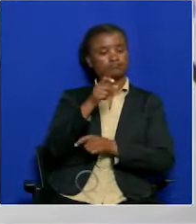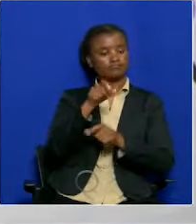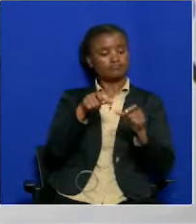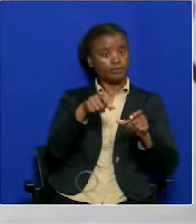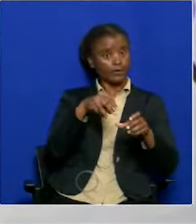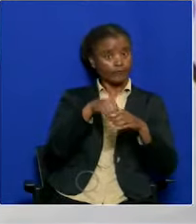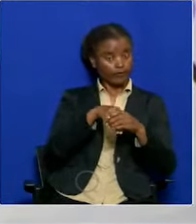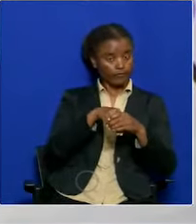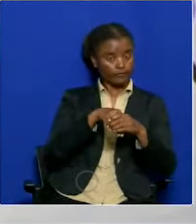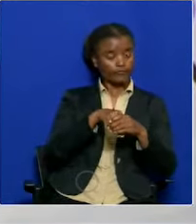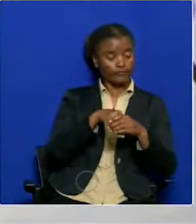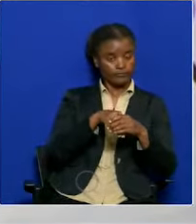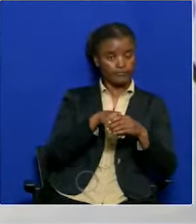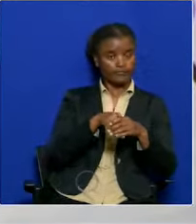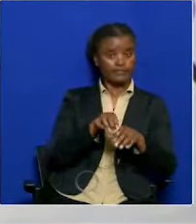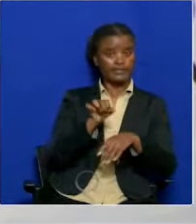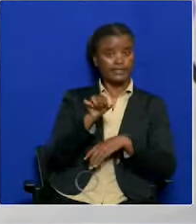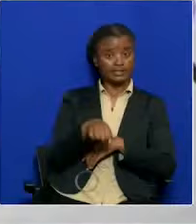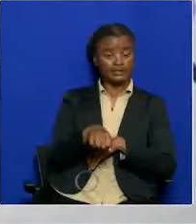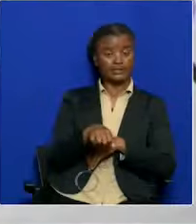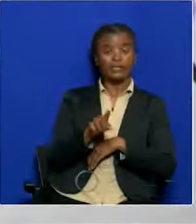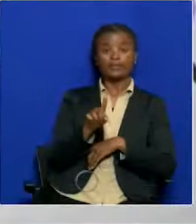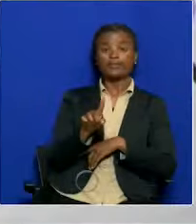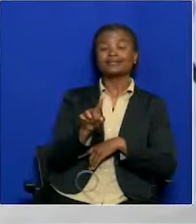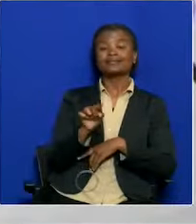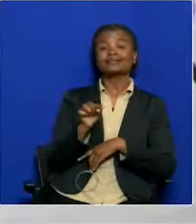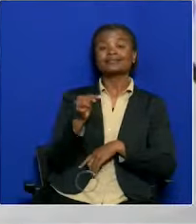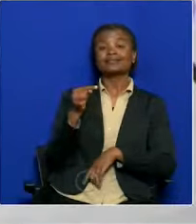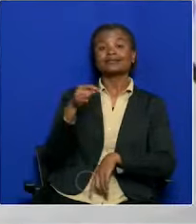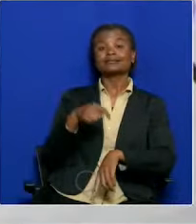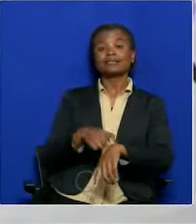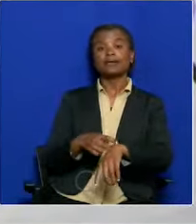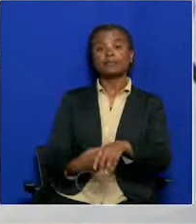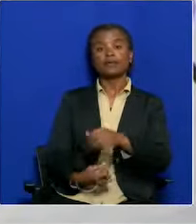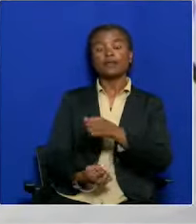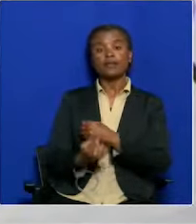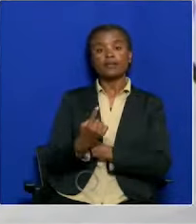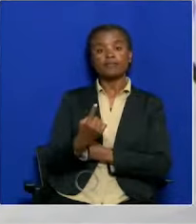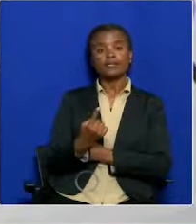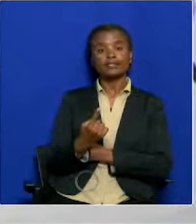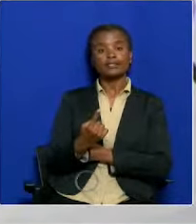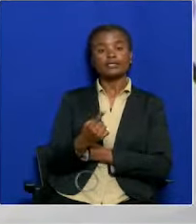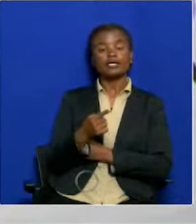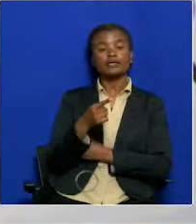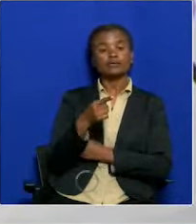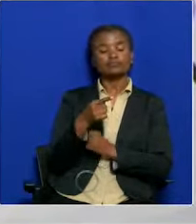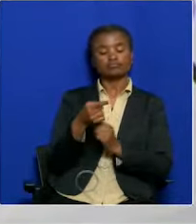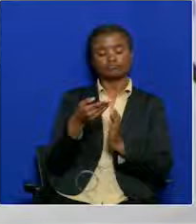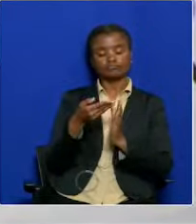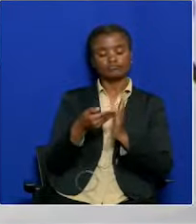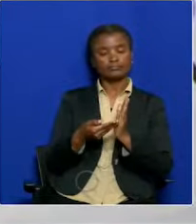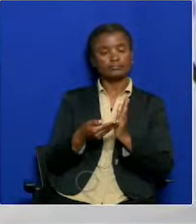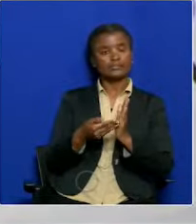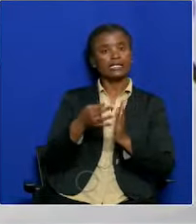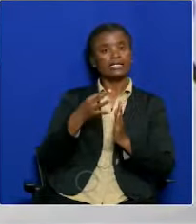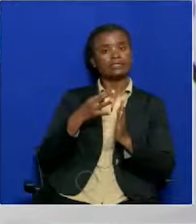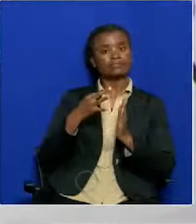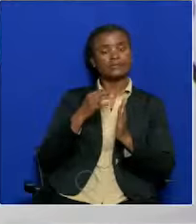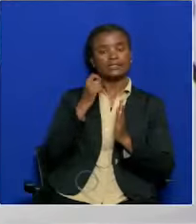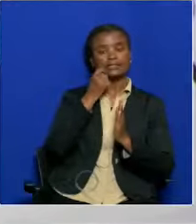that time, it was indicated that the murder is about the